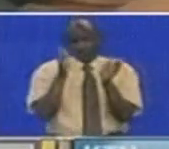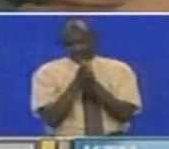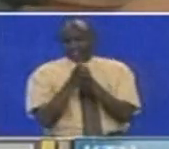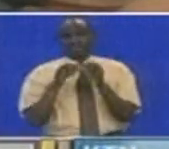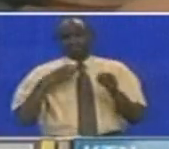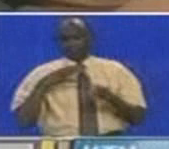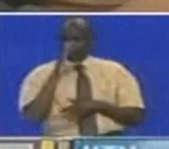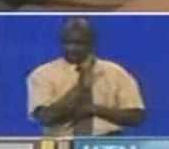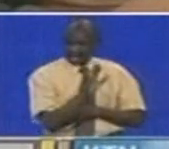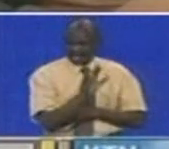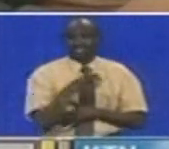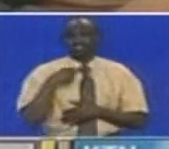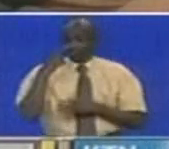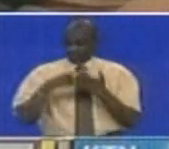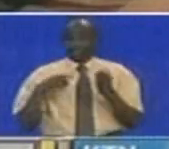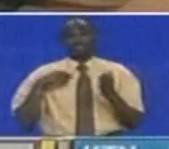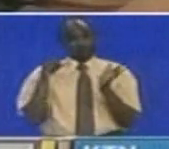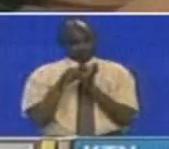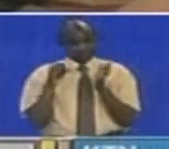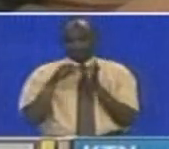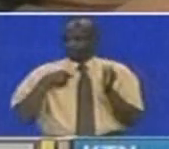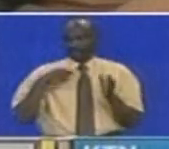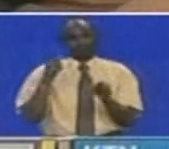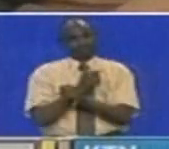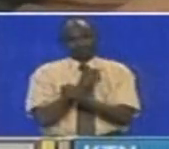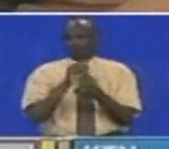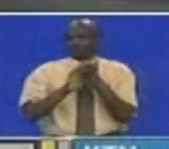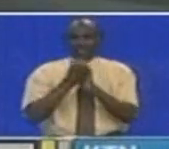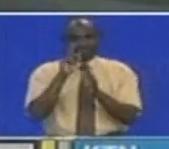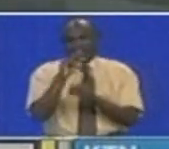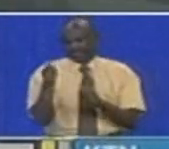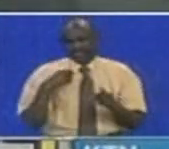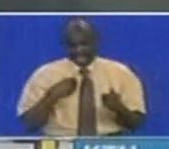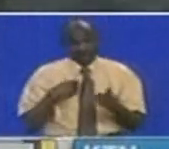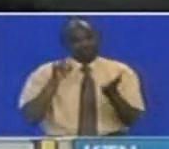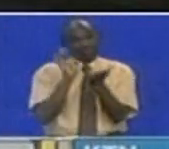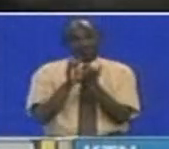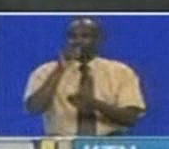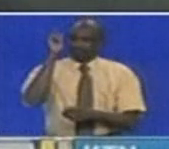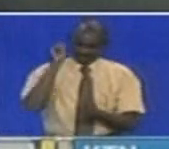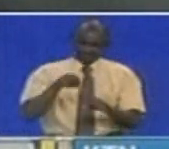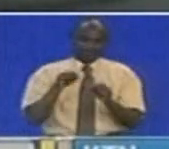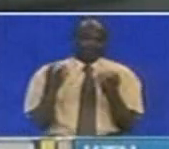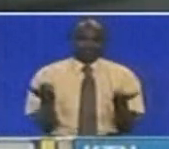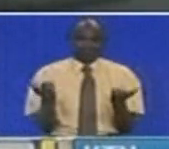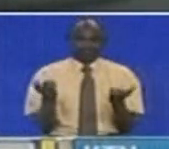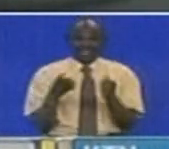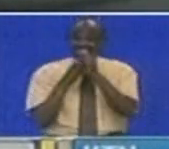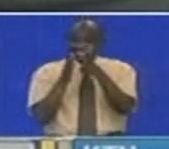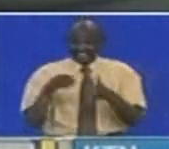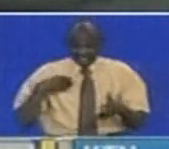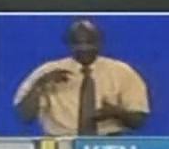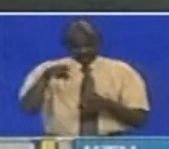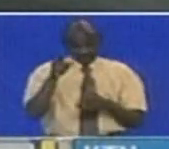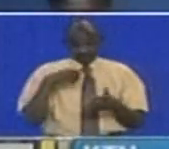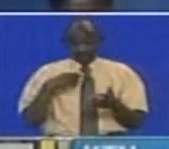constituents, admitted the animosity was beyond reconciliation and impeachment was inevitable. The leader denying financing the